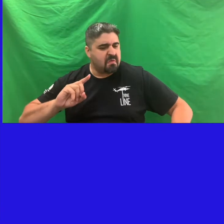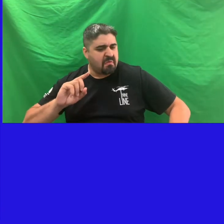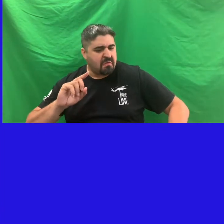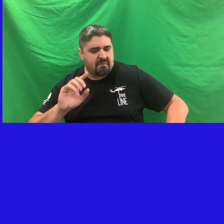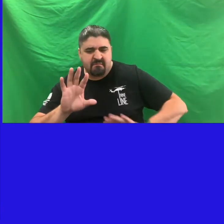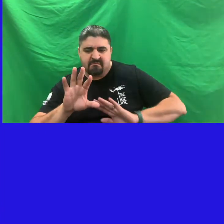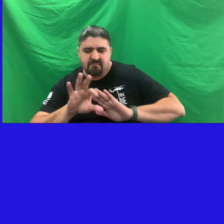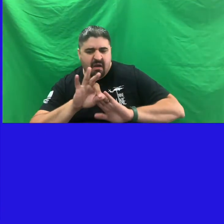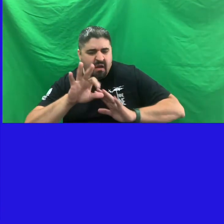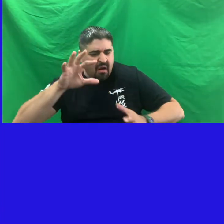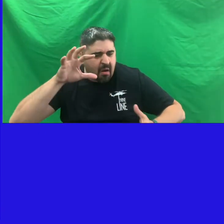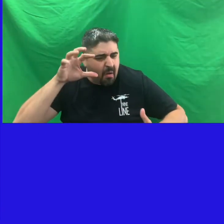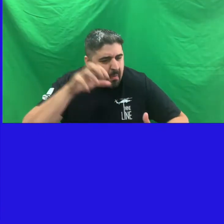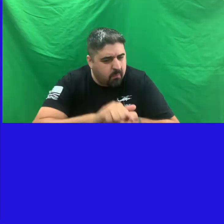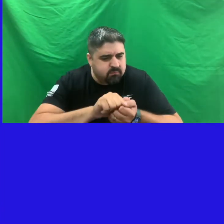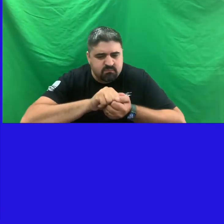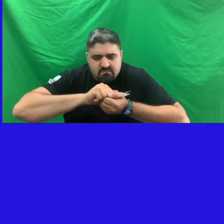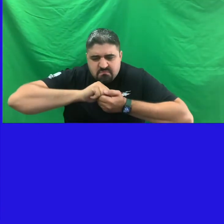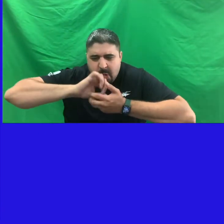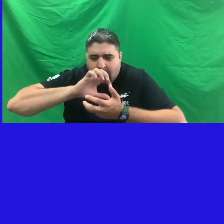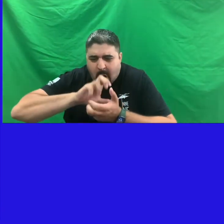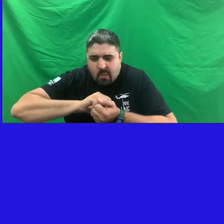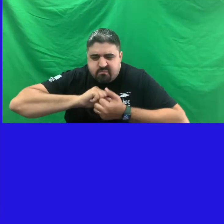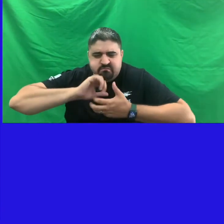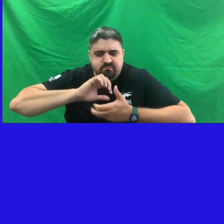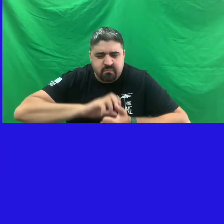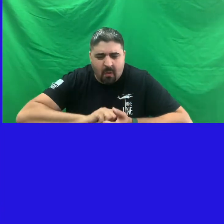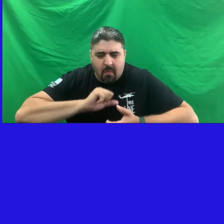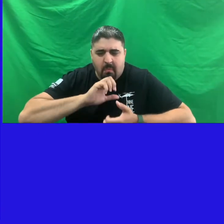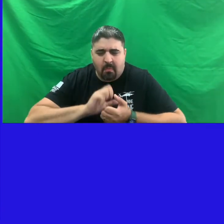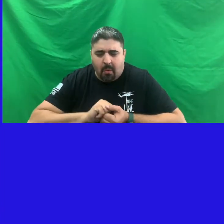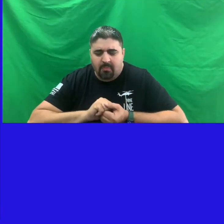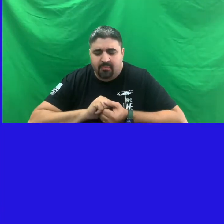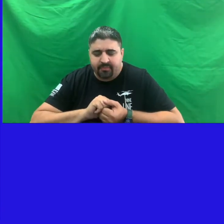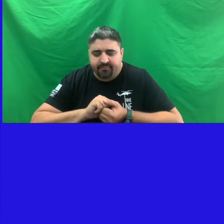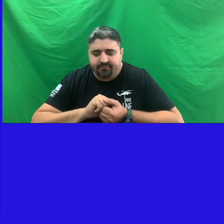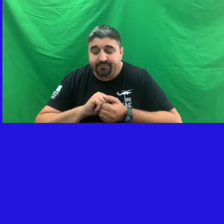and eats little frog children for supper."